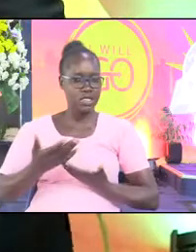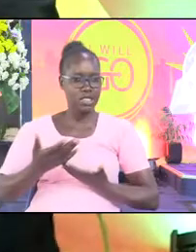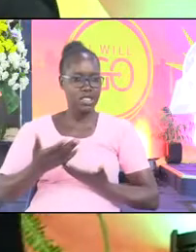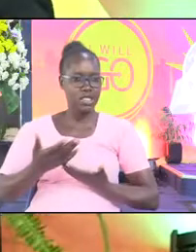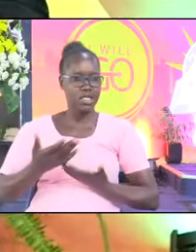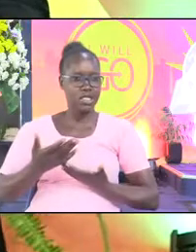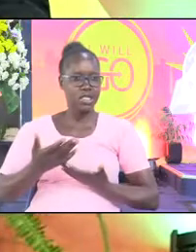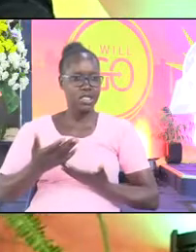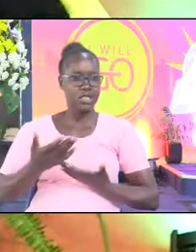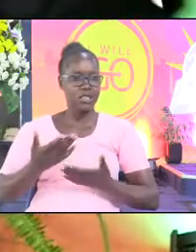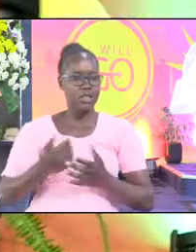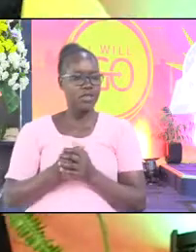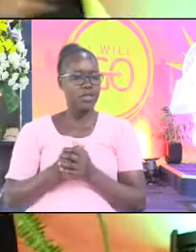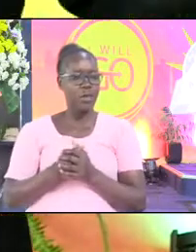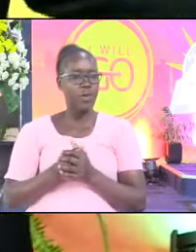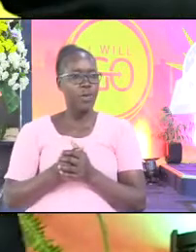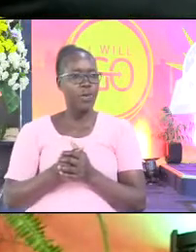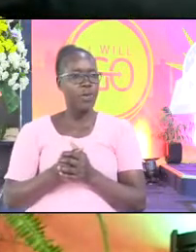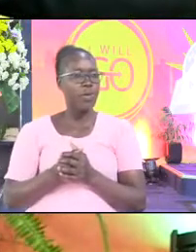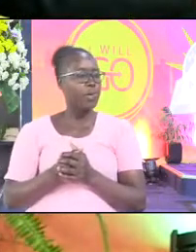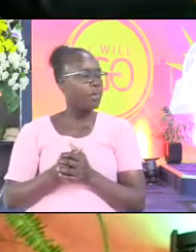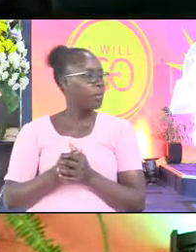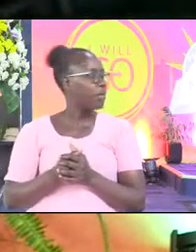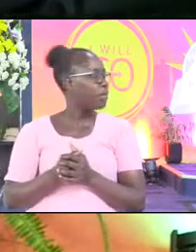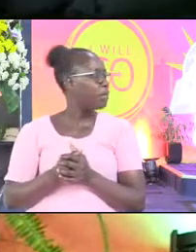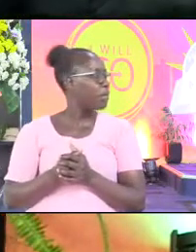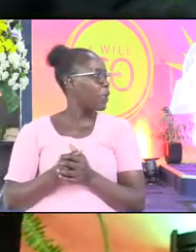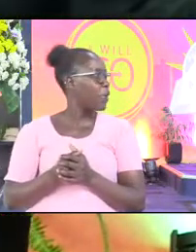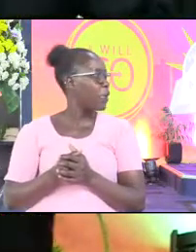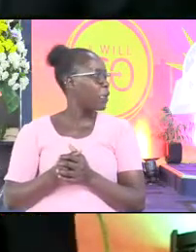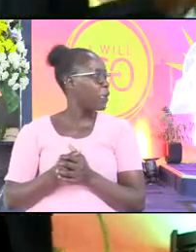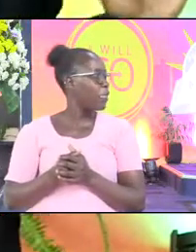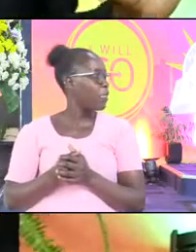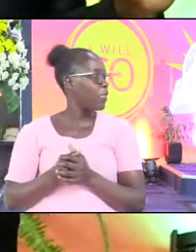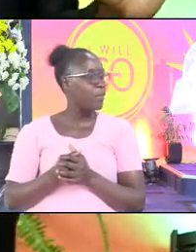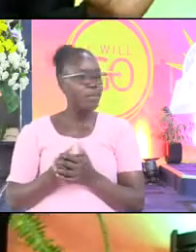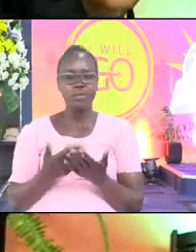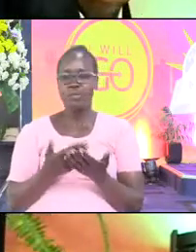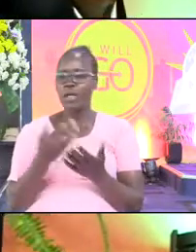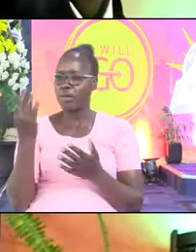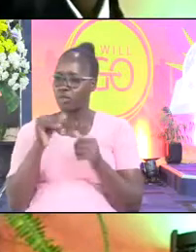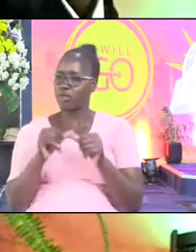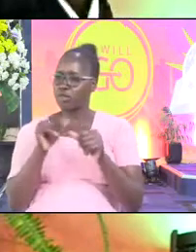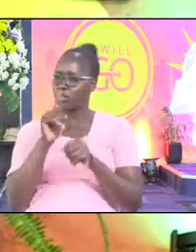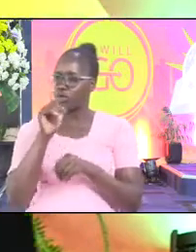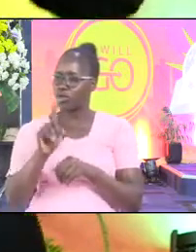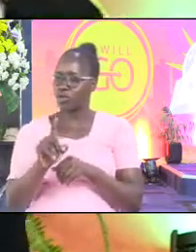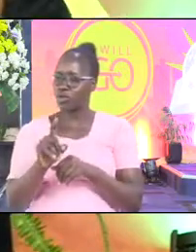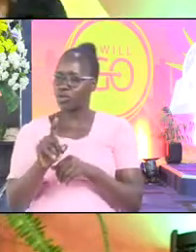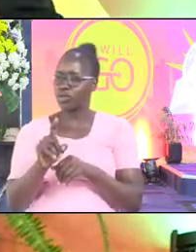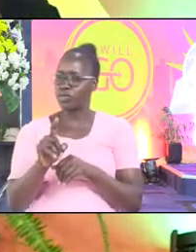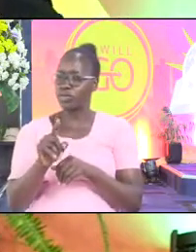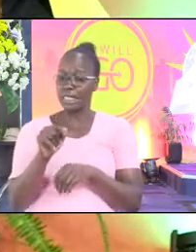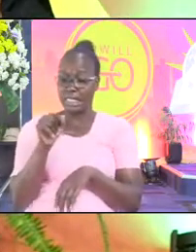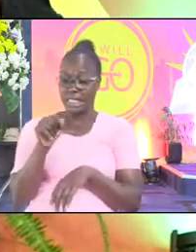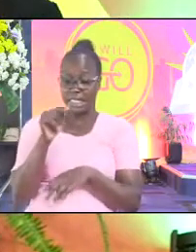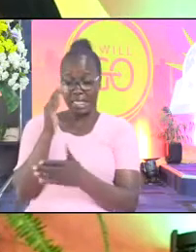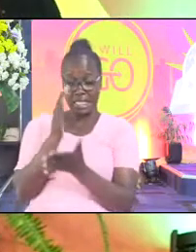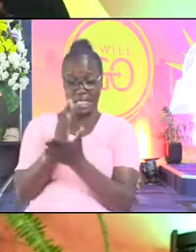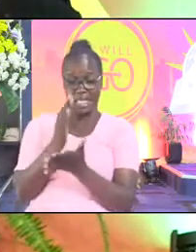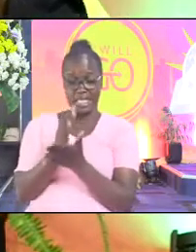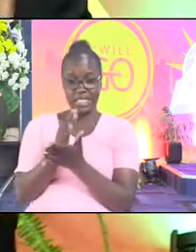Can I preach this? Help me. Or should I say amen and sit down? That